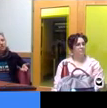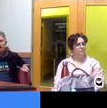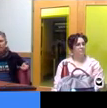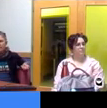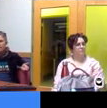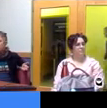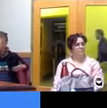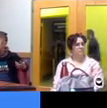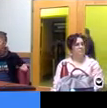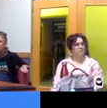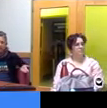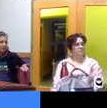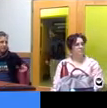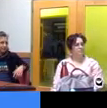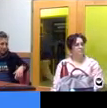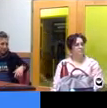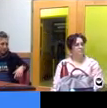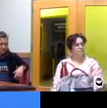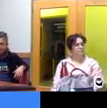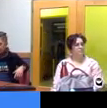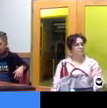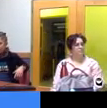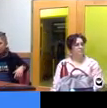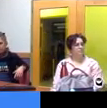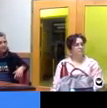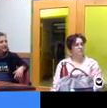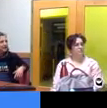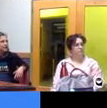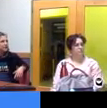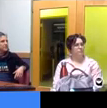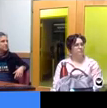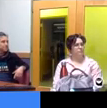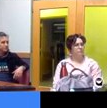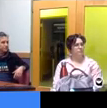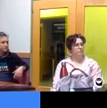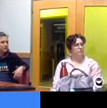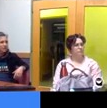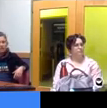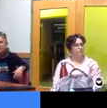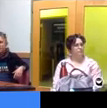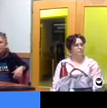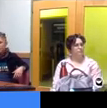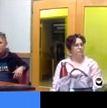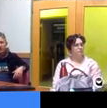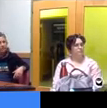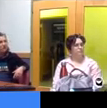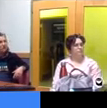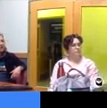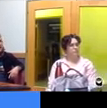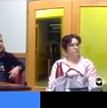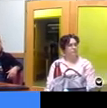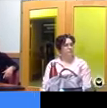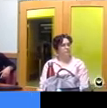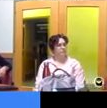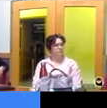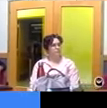a little off medically, then we can assess them. So next slide. This talks about